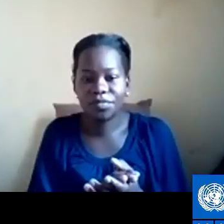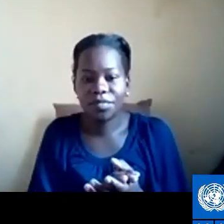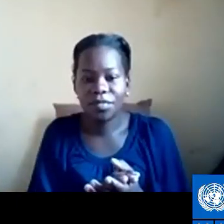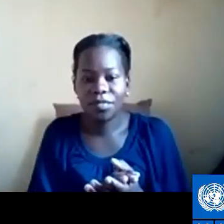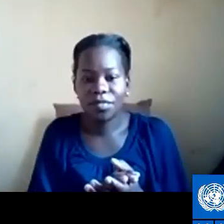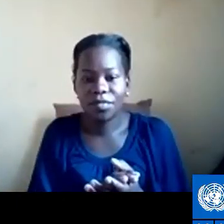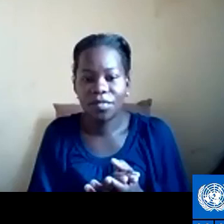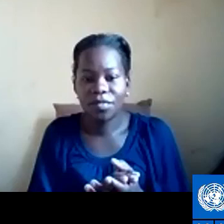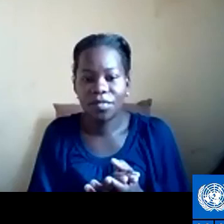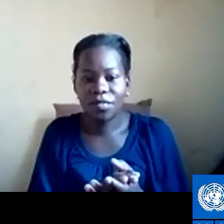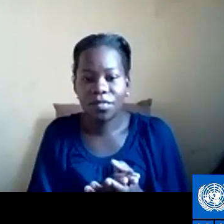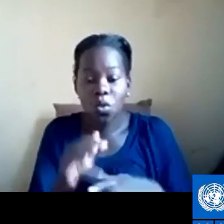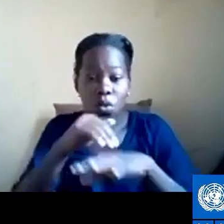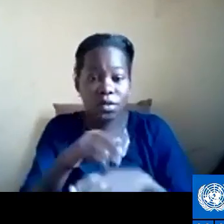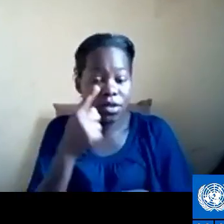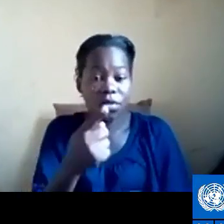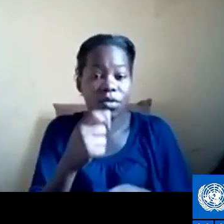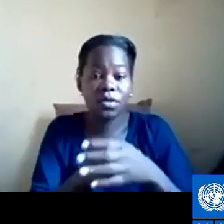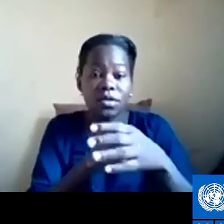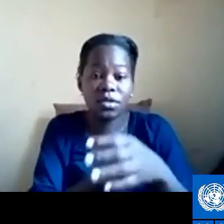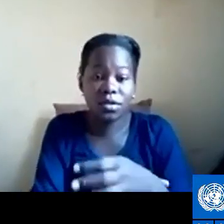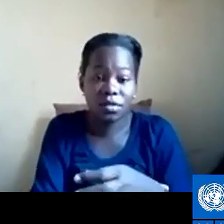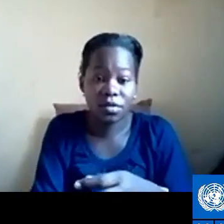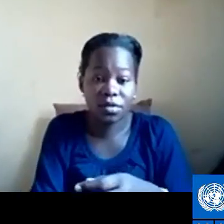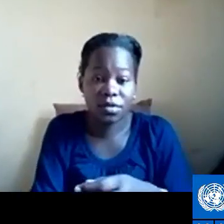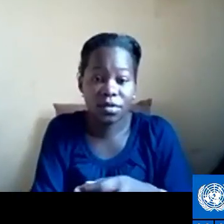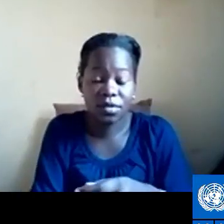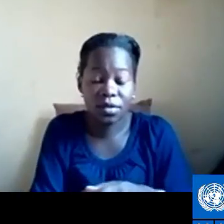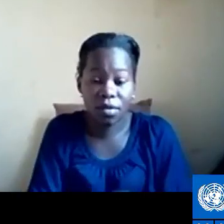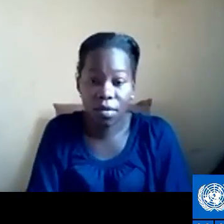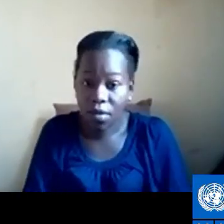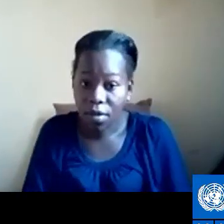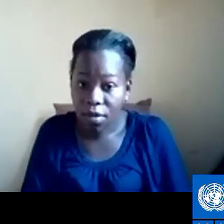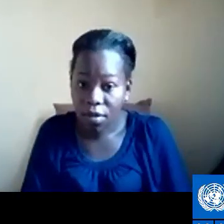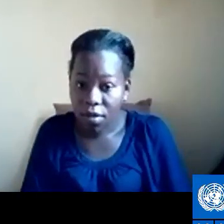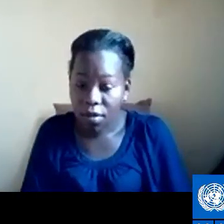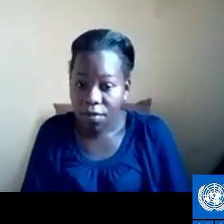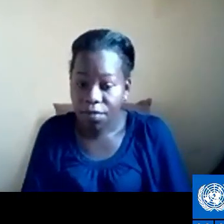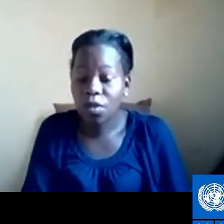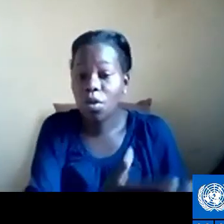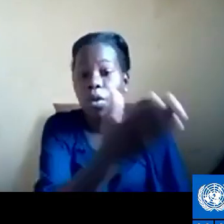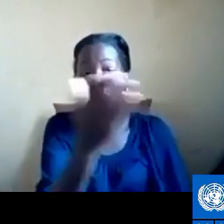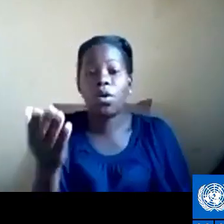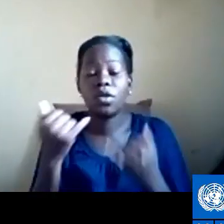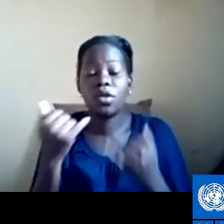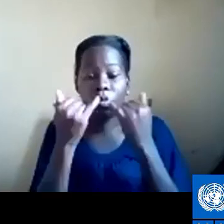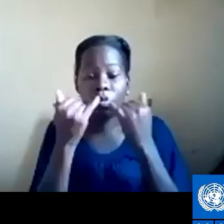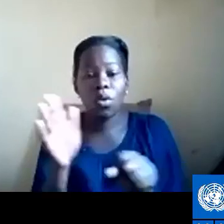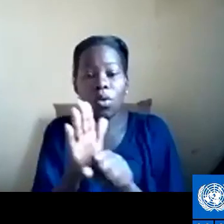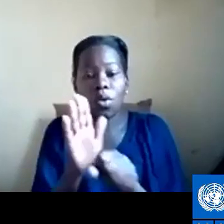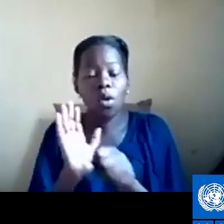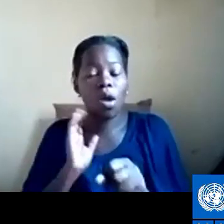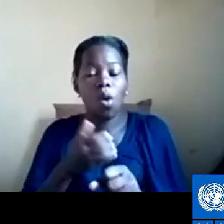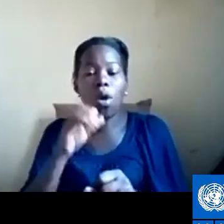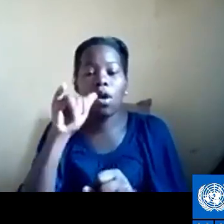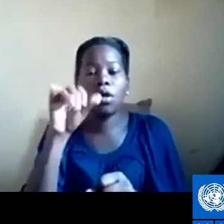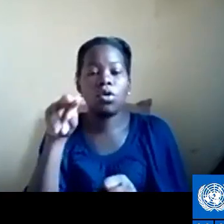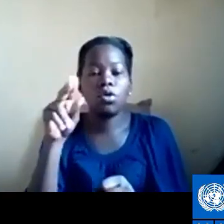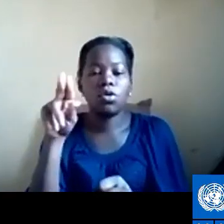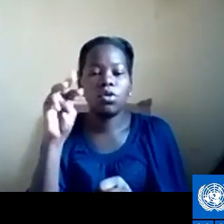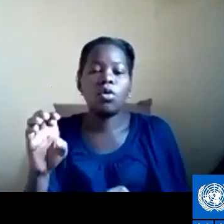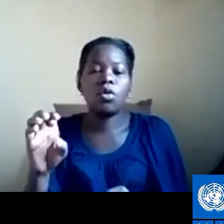some content. All this content is available on our YouTube channel. If my colleagues could actually put that YouTube channel in the chat box so that